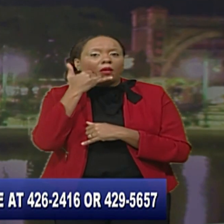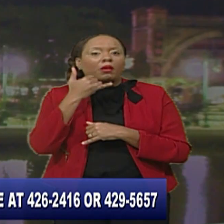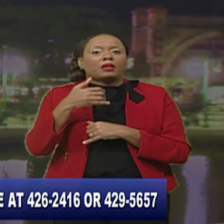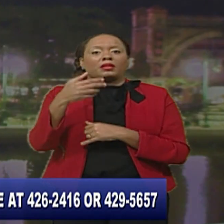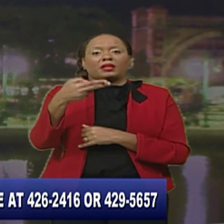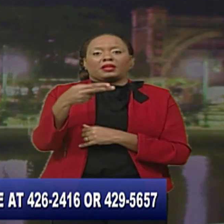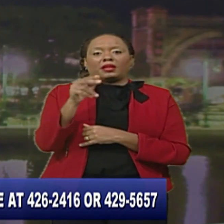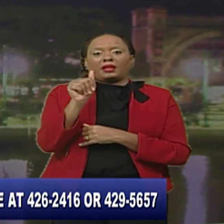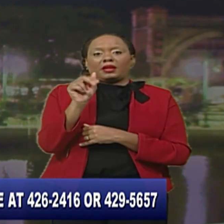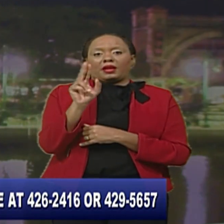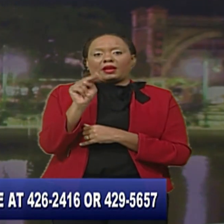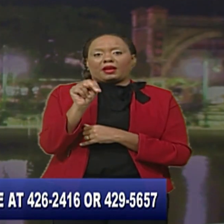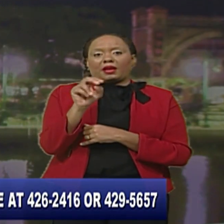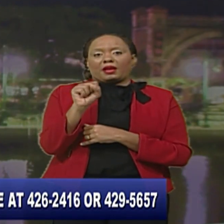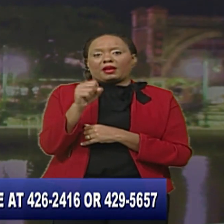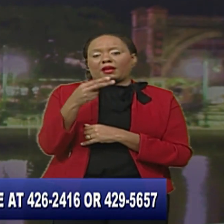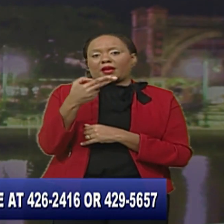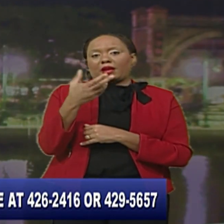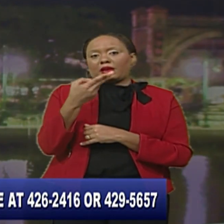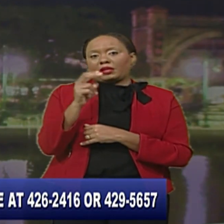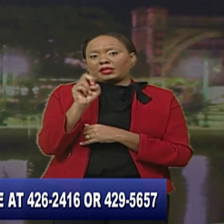426-2416 or